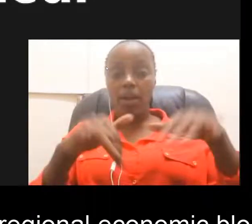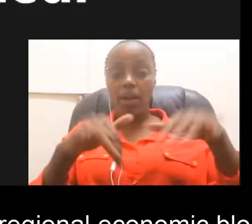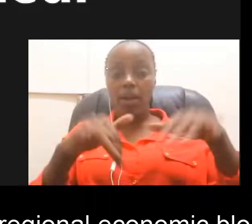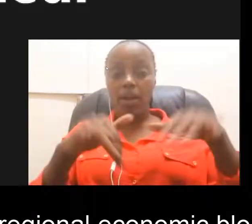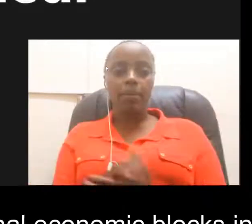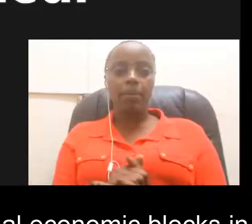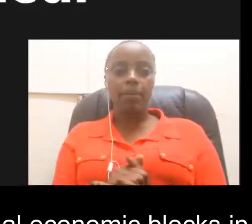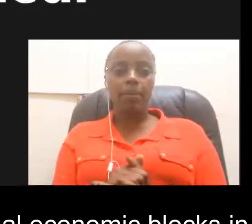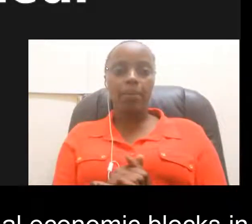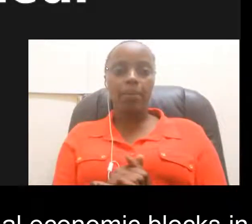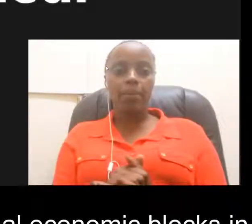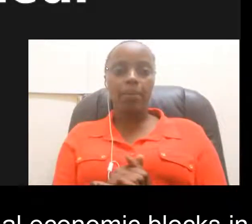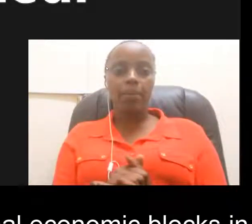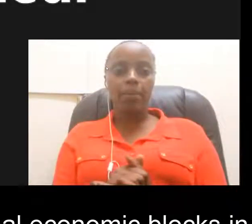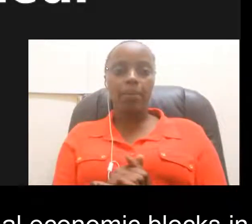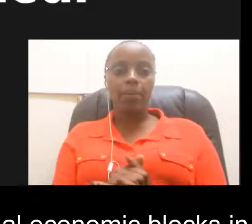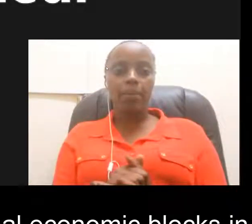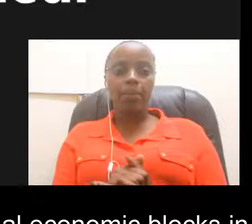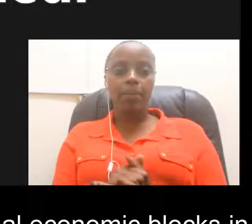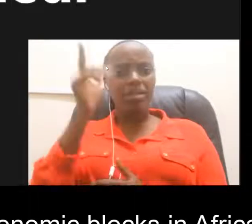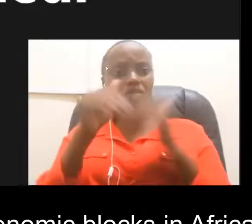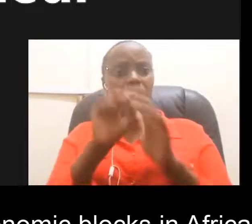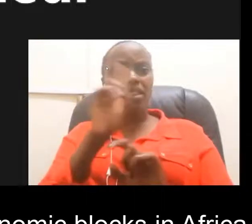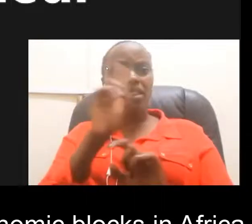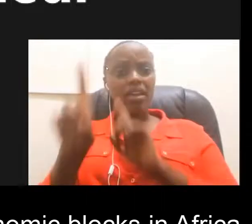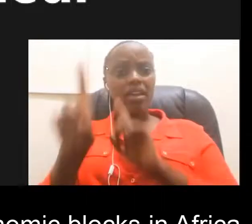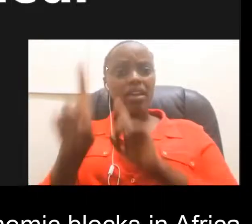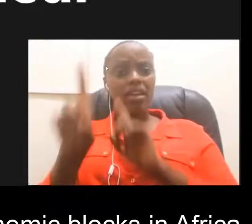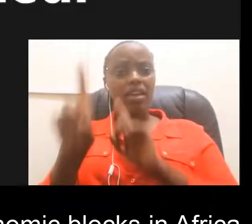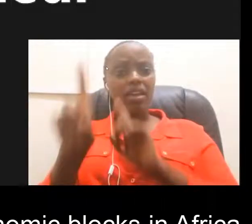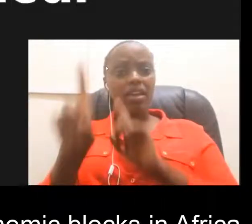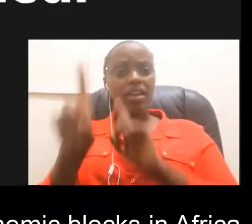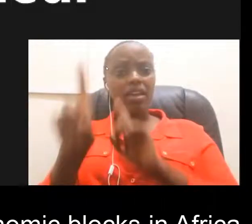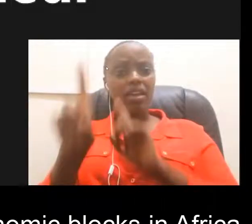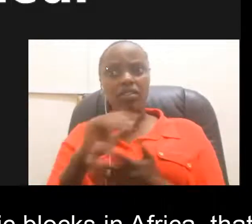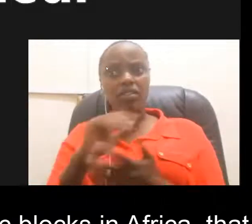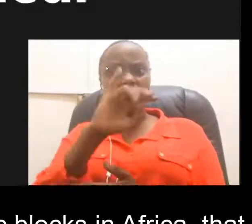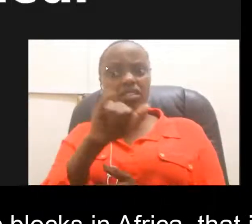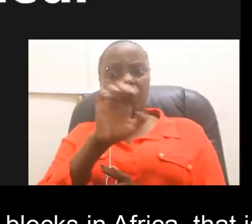I think I've answered all the questions, not Jennifer?